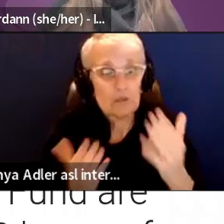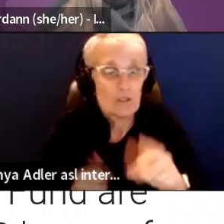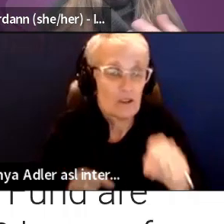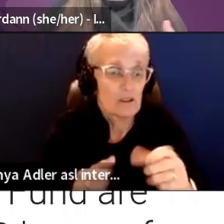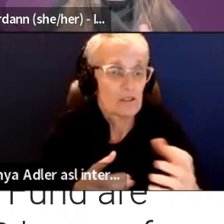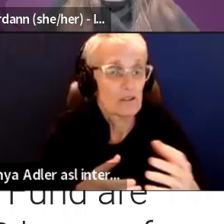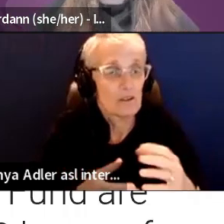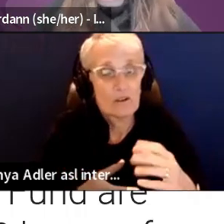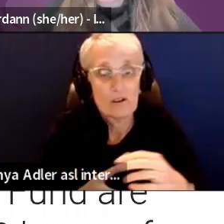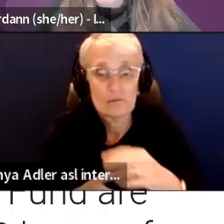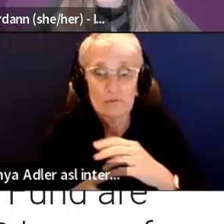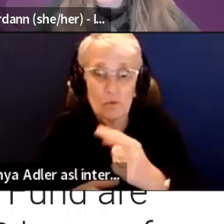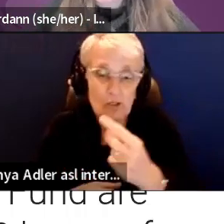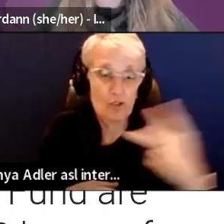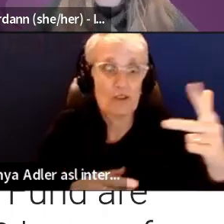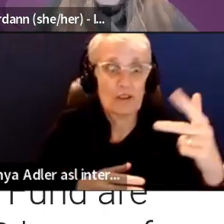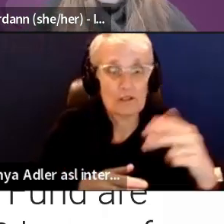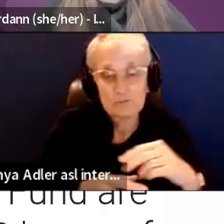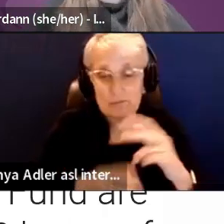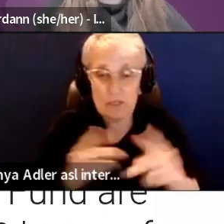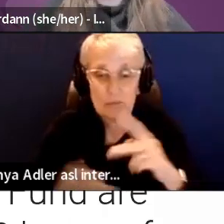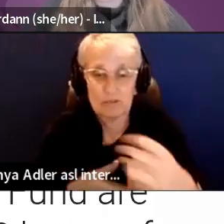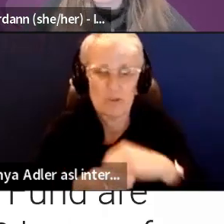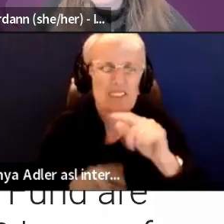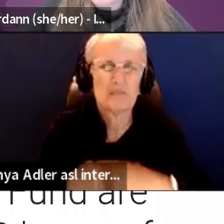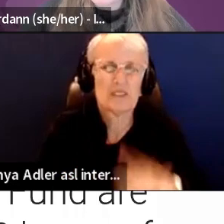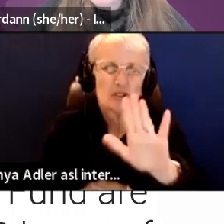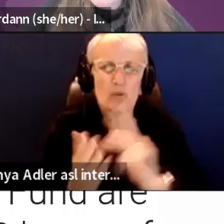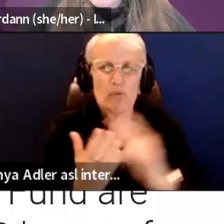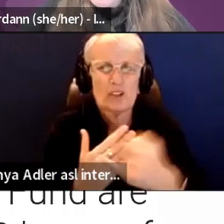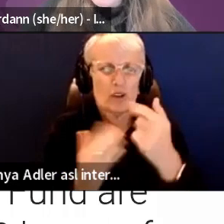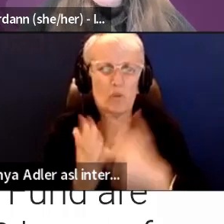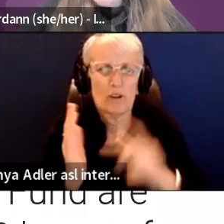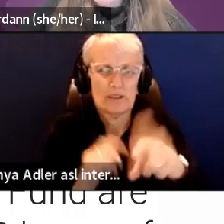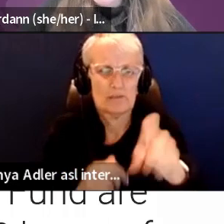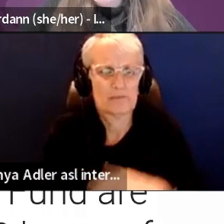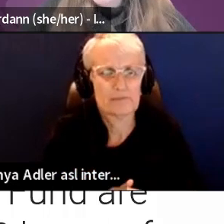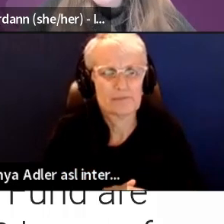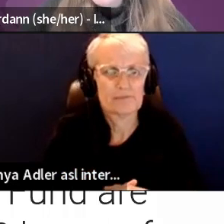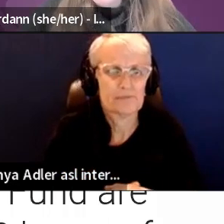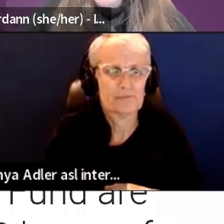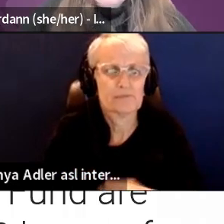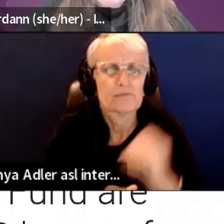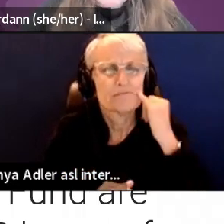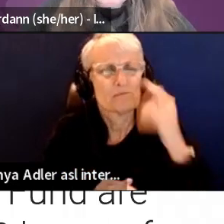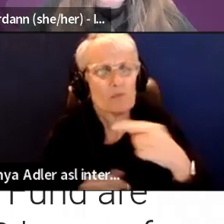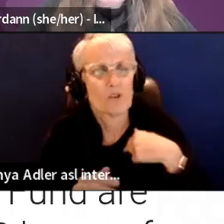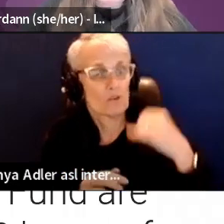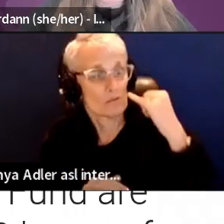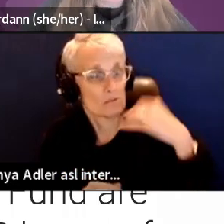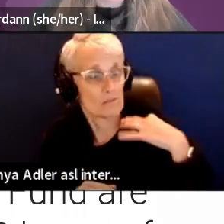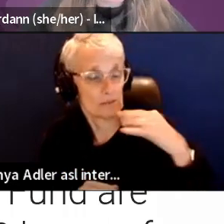more than one person to support you with these hours, depending on what your project needs are. So if you're applying to i.d.e.a fund